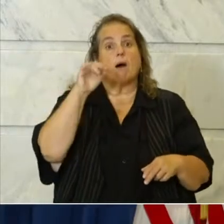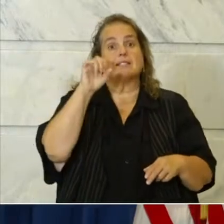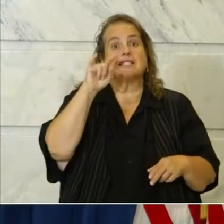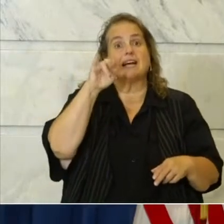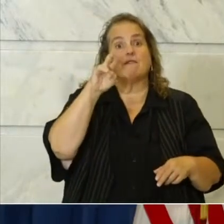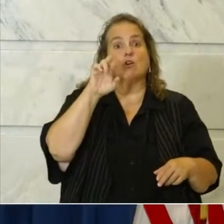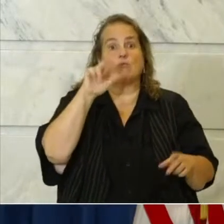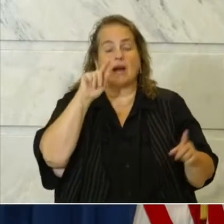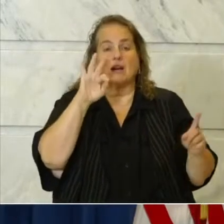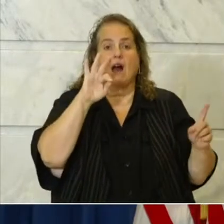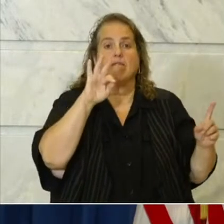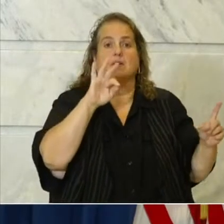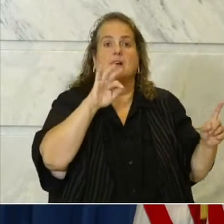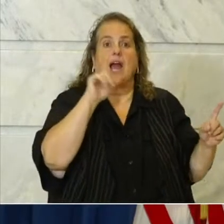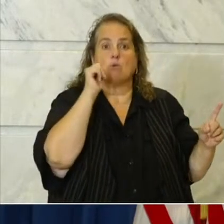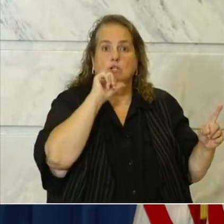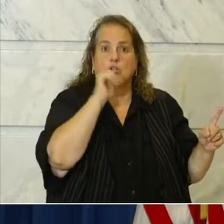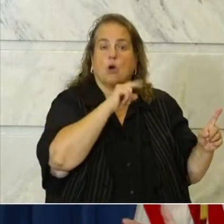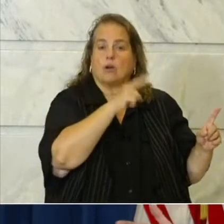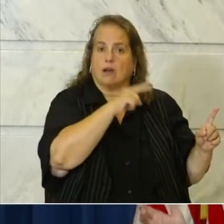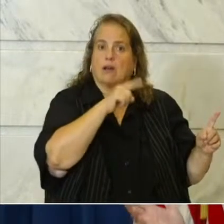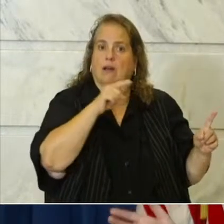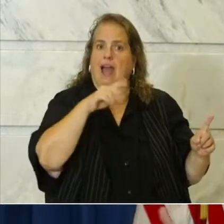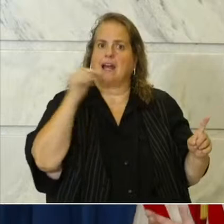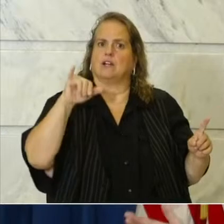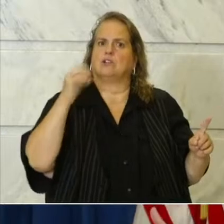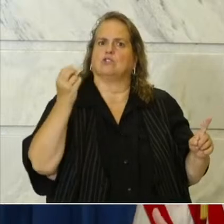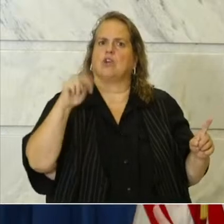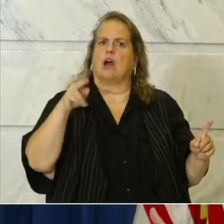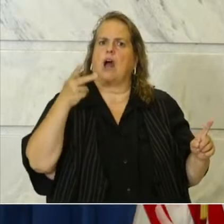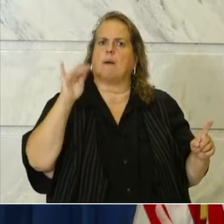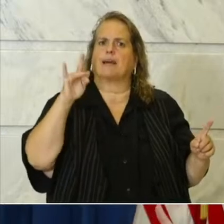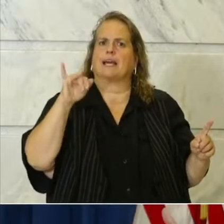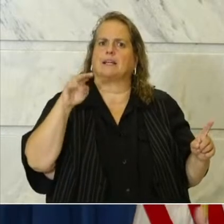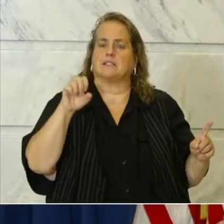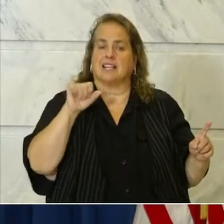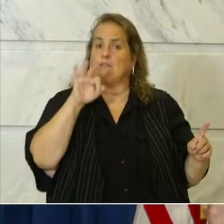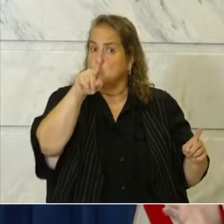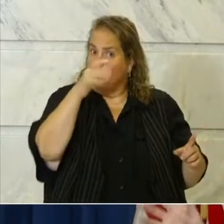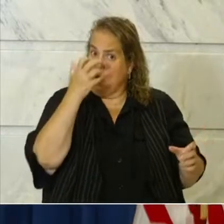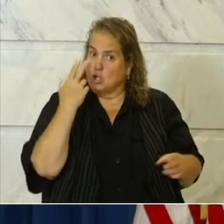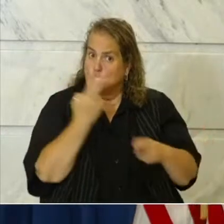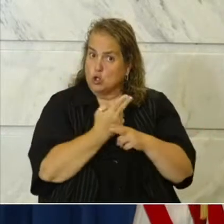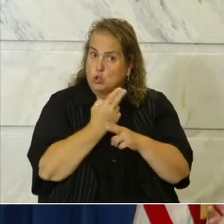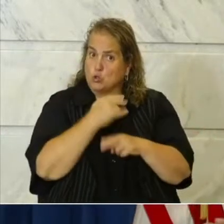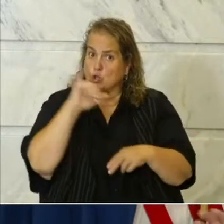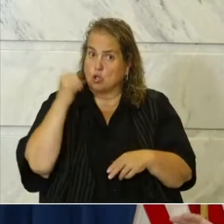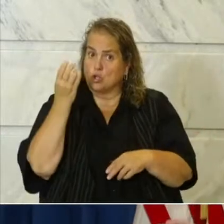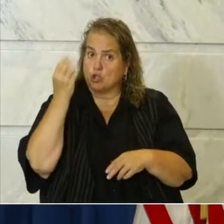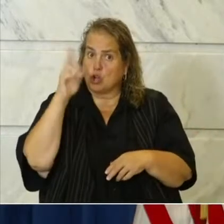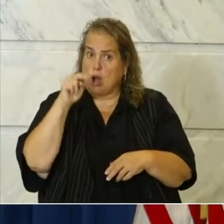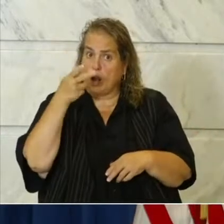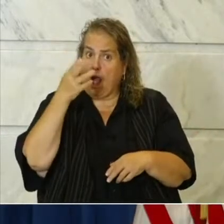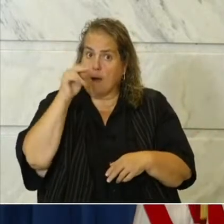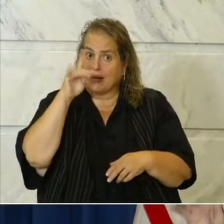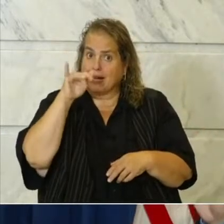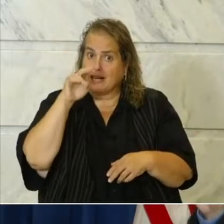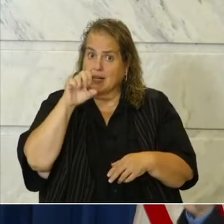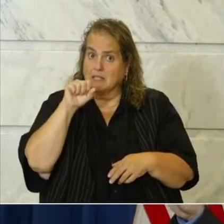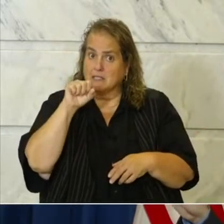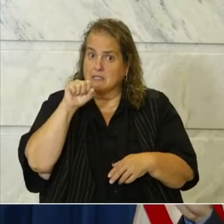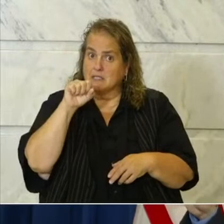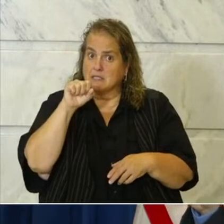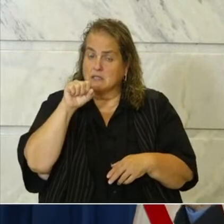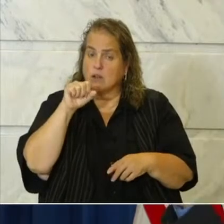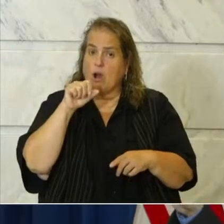That's right. And if people want to use Johns Hopkins on Travel to Us, that's fine. We just needed